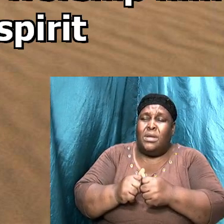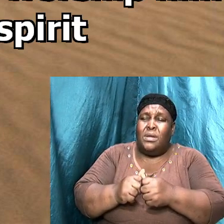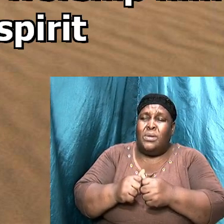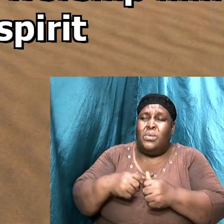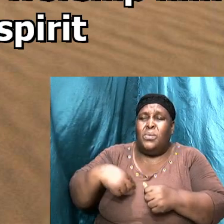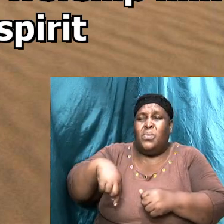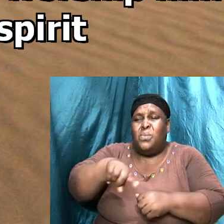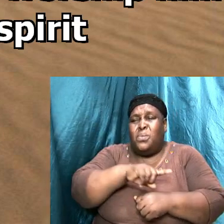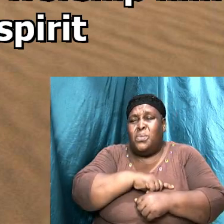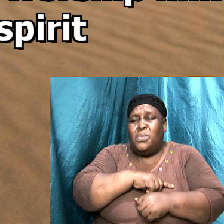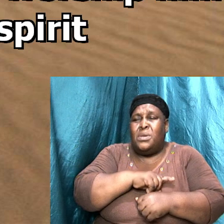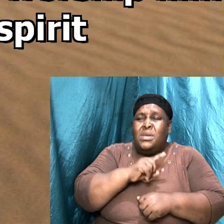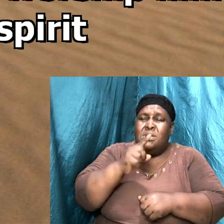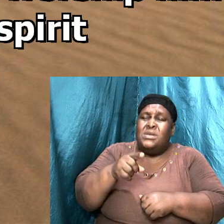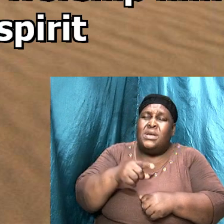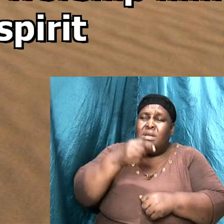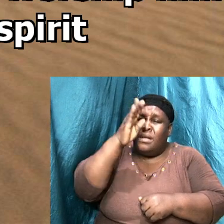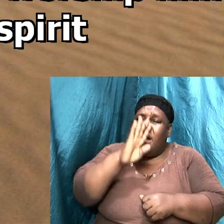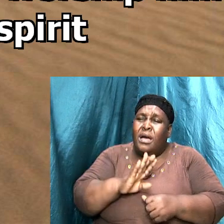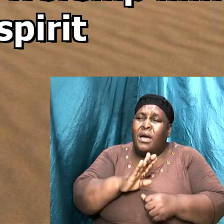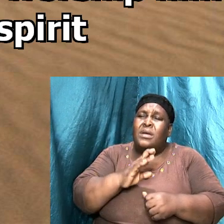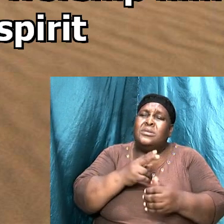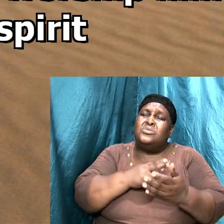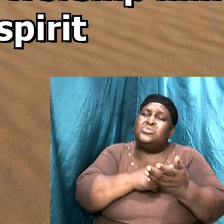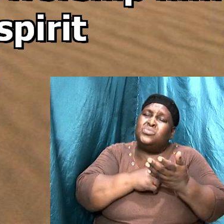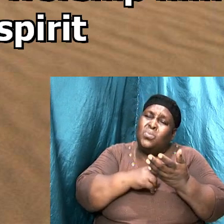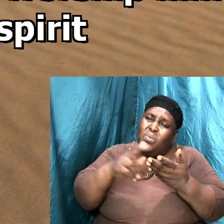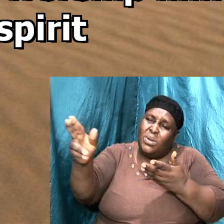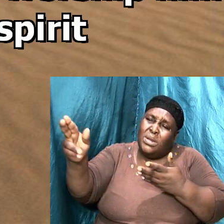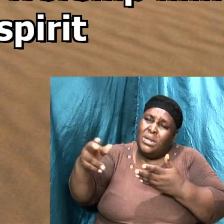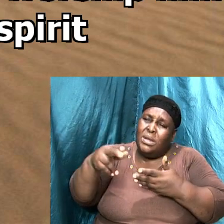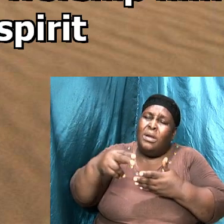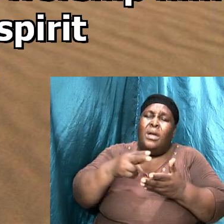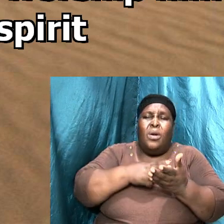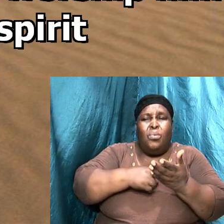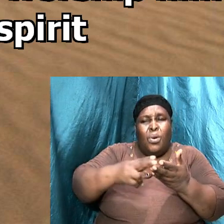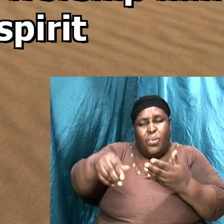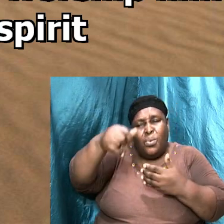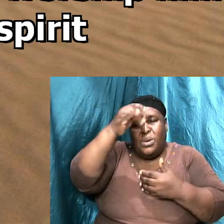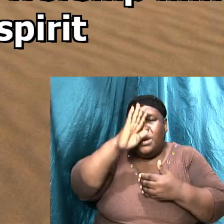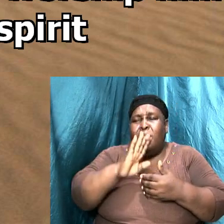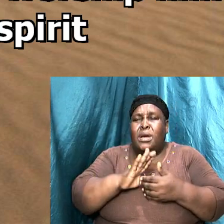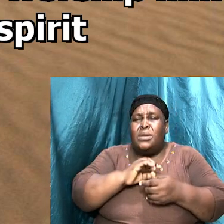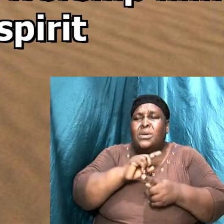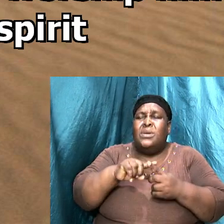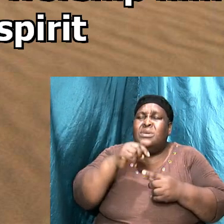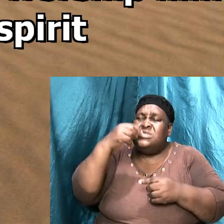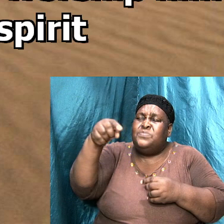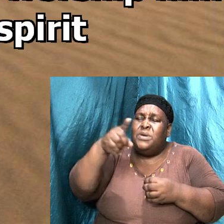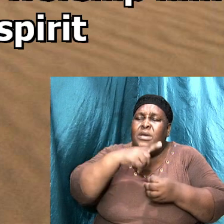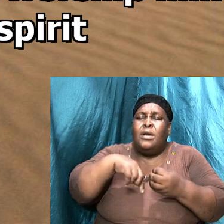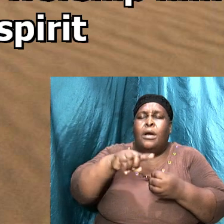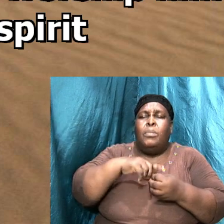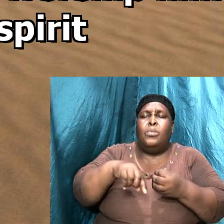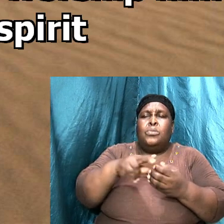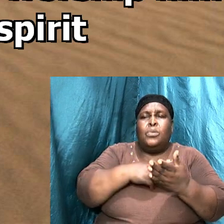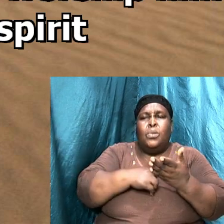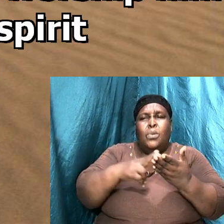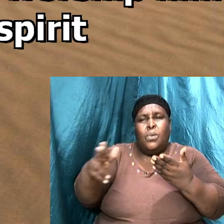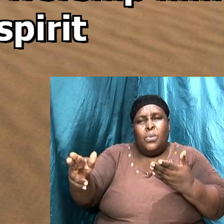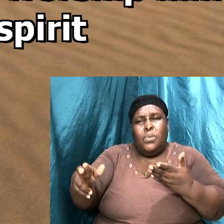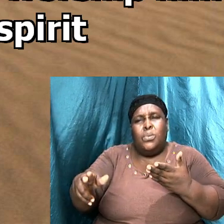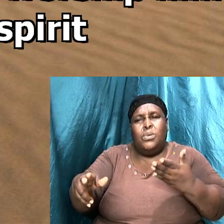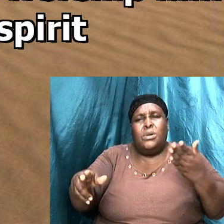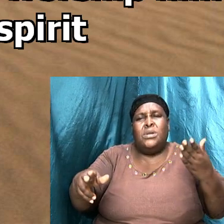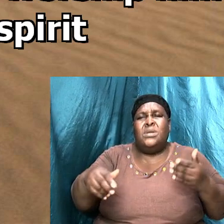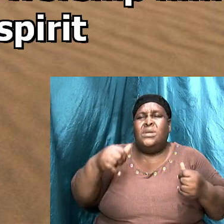God is holy. Amen. So, when we talk about holiness and why we emphasize holiness so much, it's because